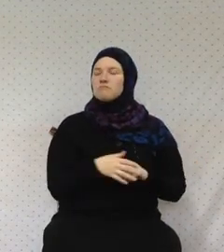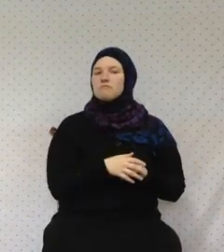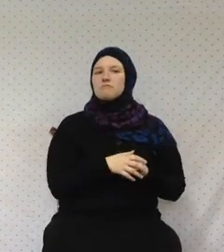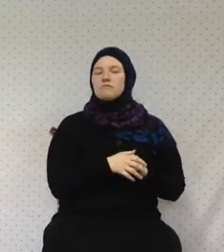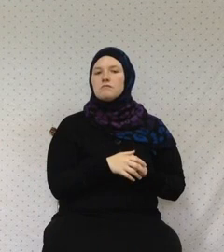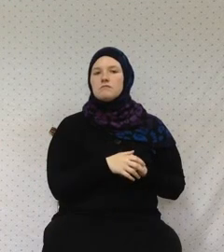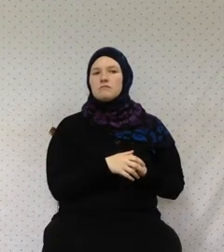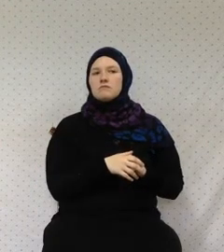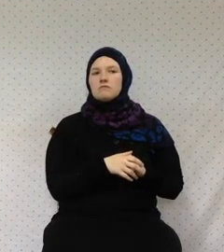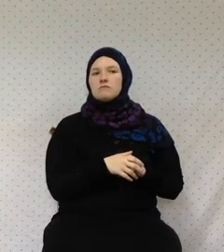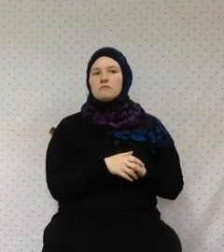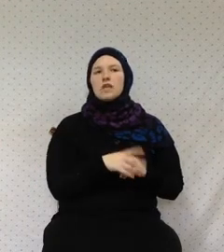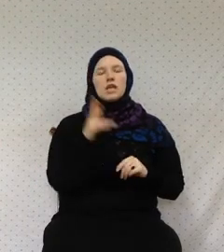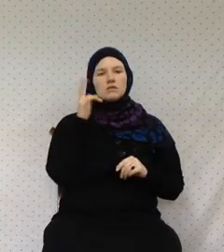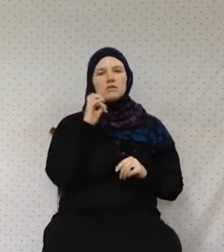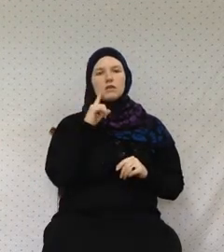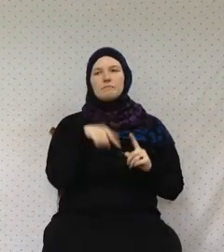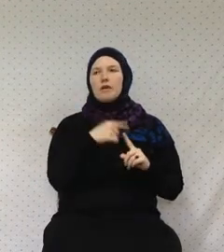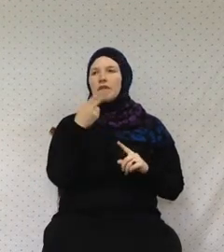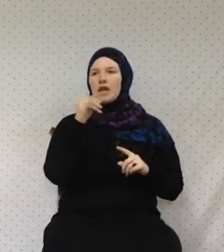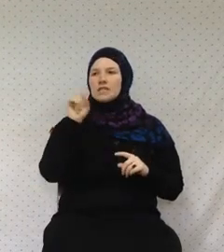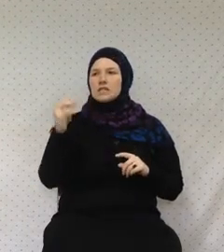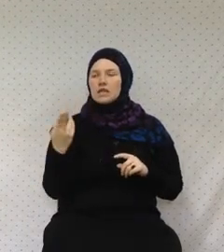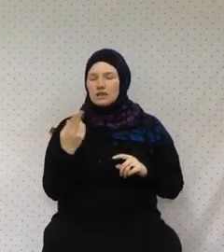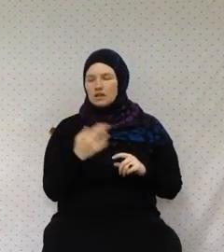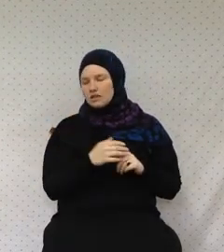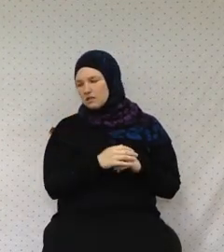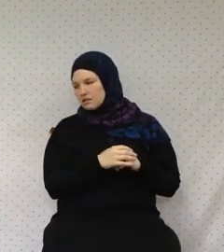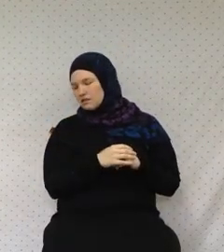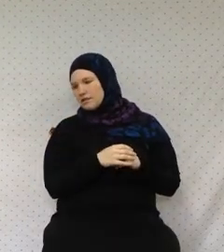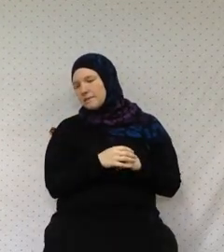him about the hadith, "Dawu mardakum bis-sadaqah."